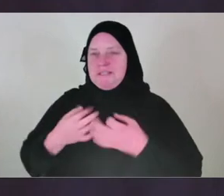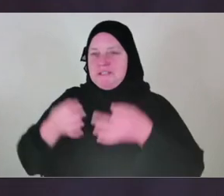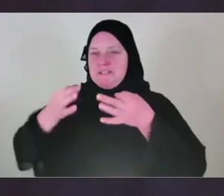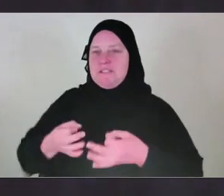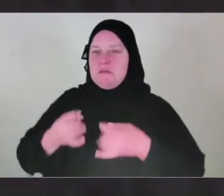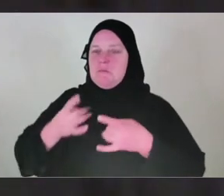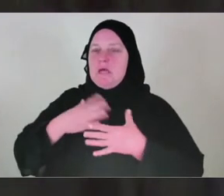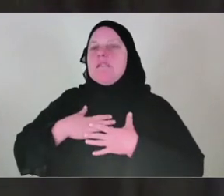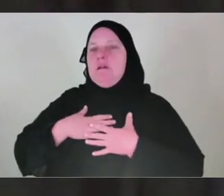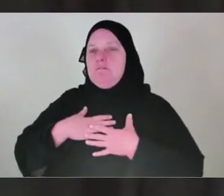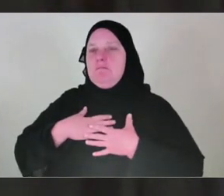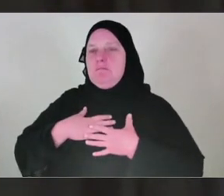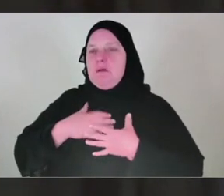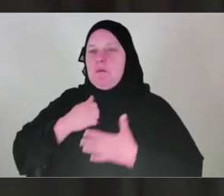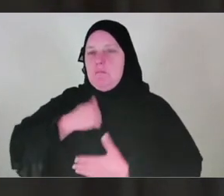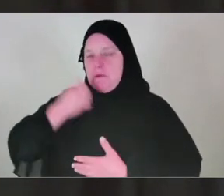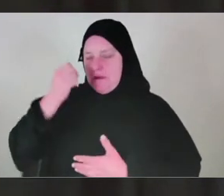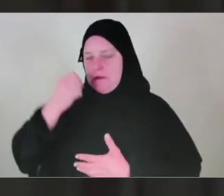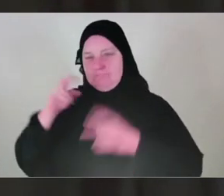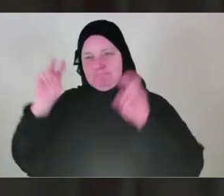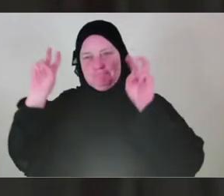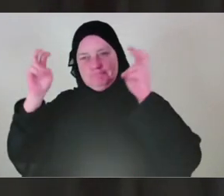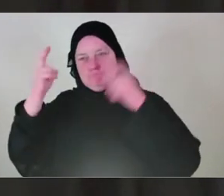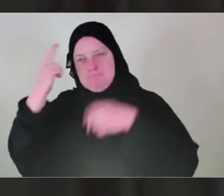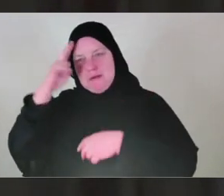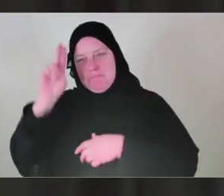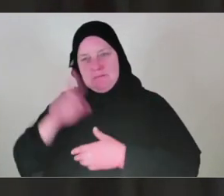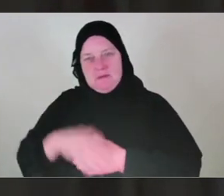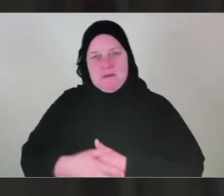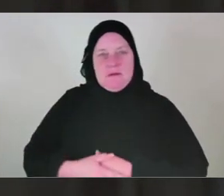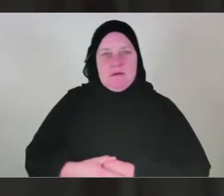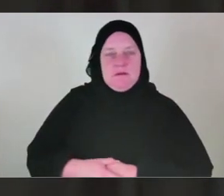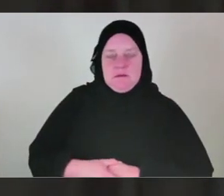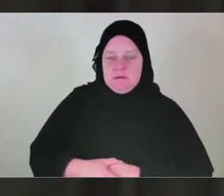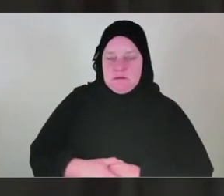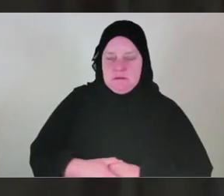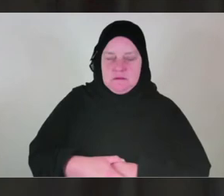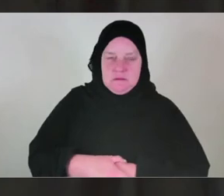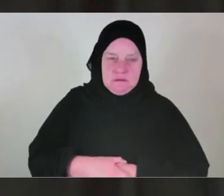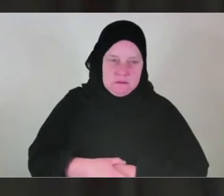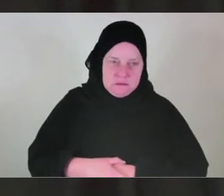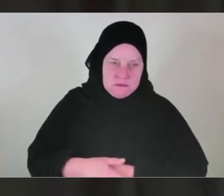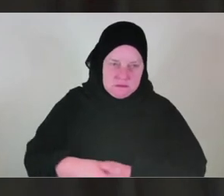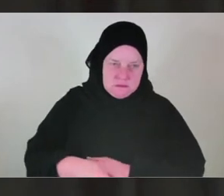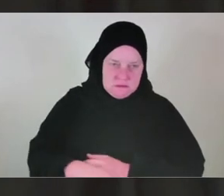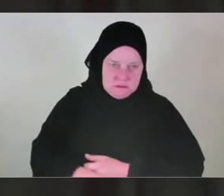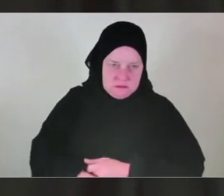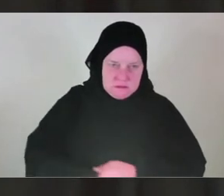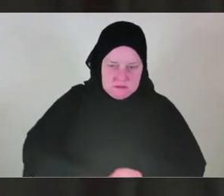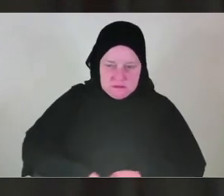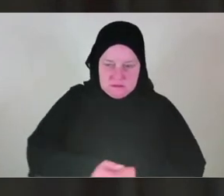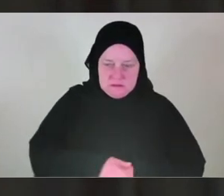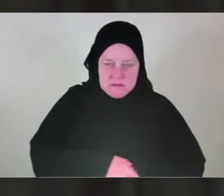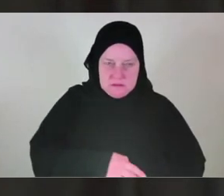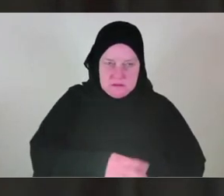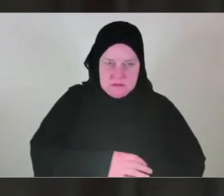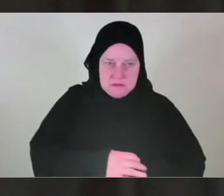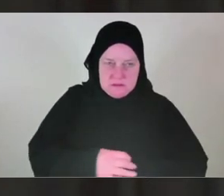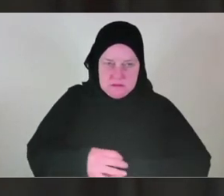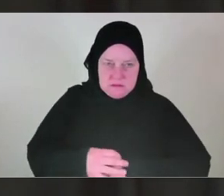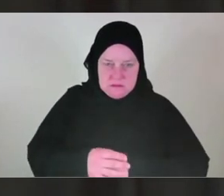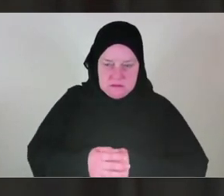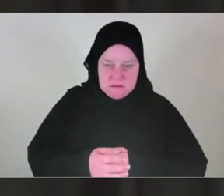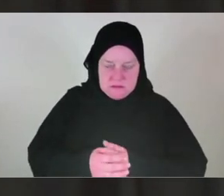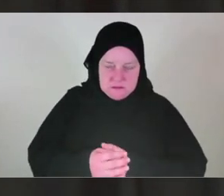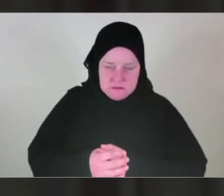Al-Ma'mun was Abdullah ibn Harun. This one was another one that he named Muhammad,